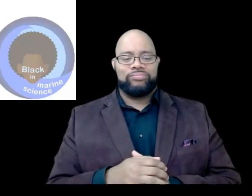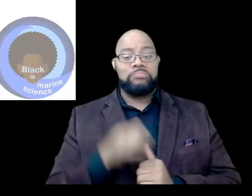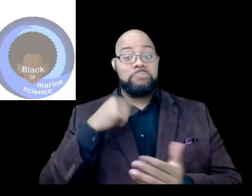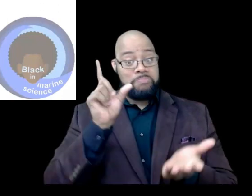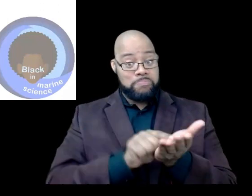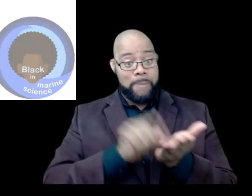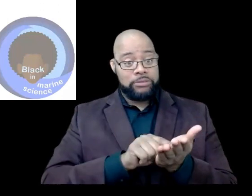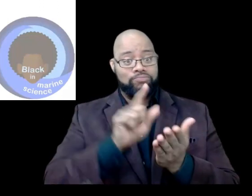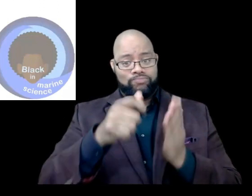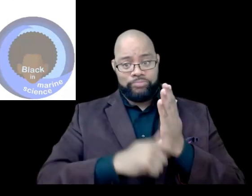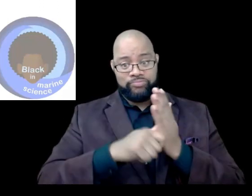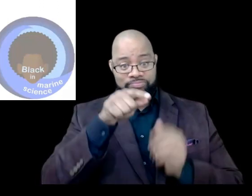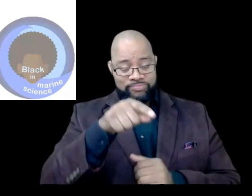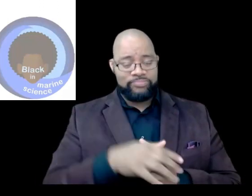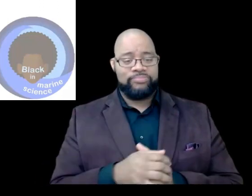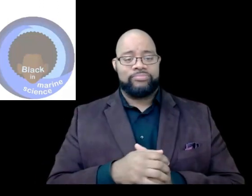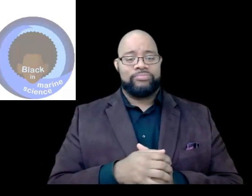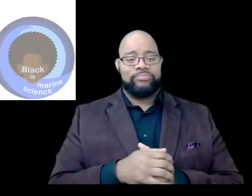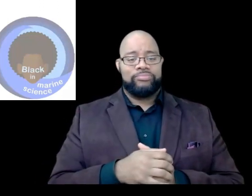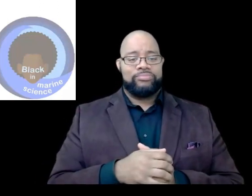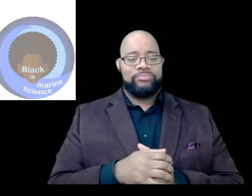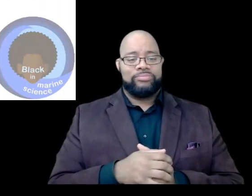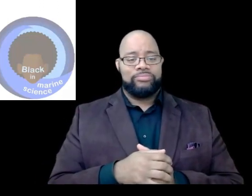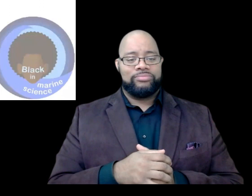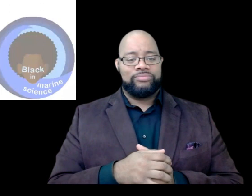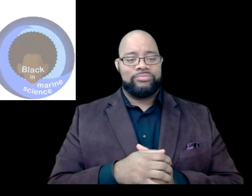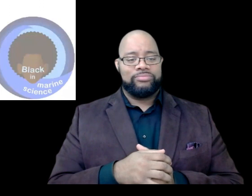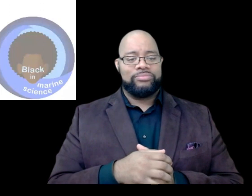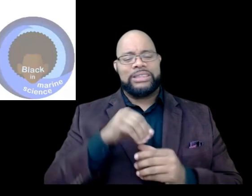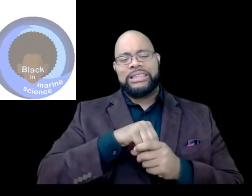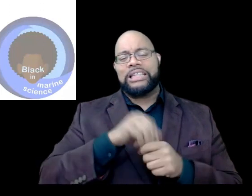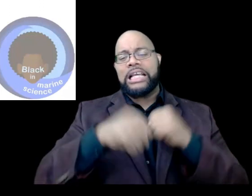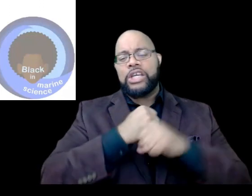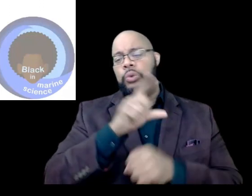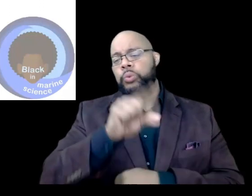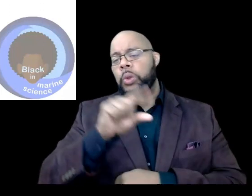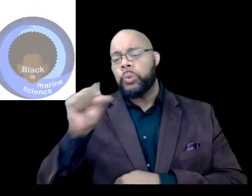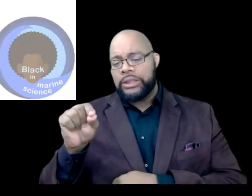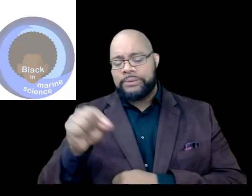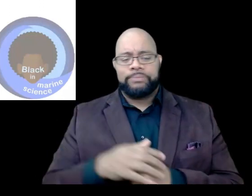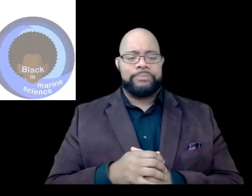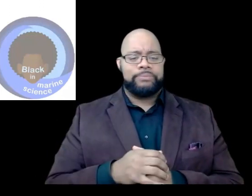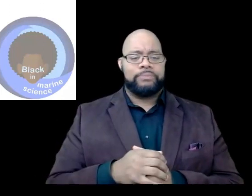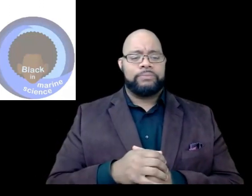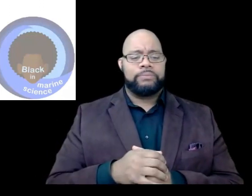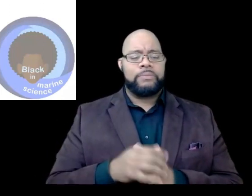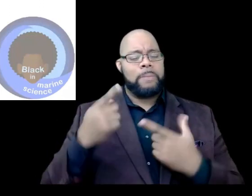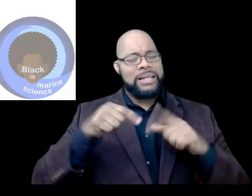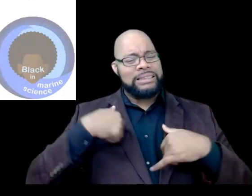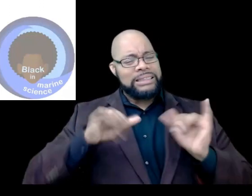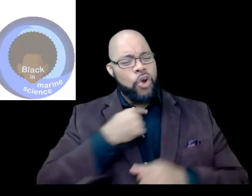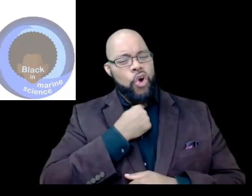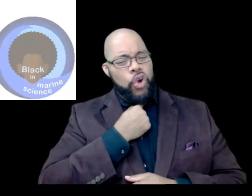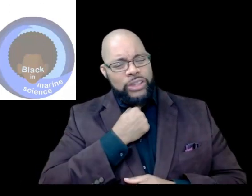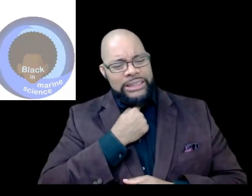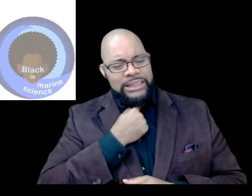waves. I published this in a manuscript in 2020, but